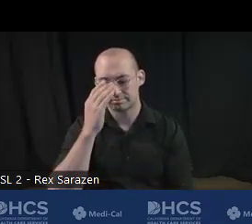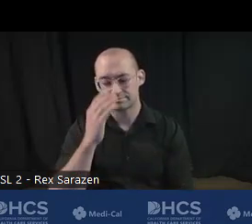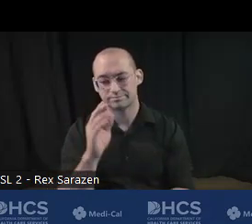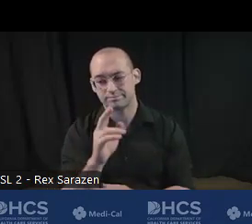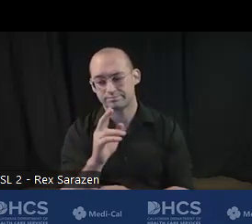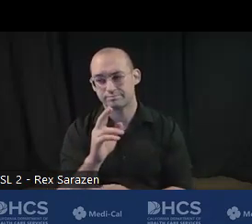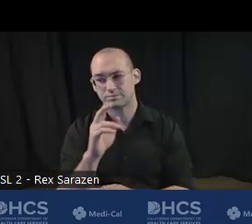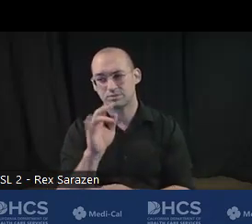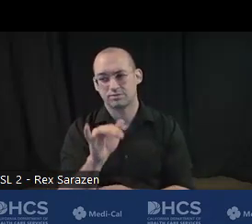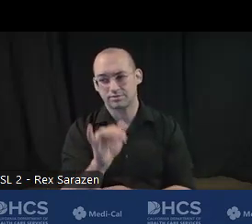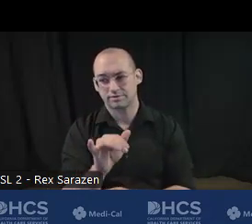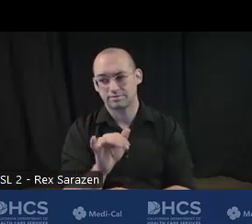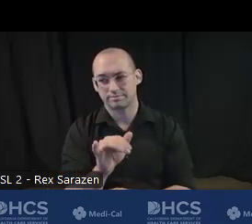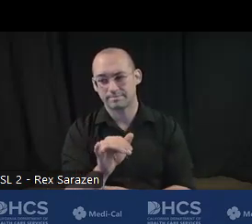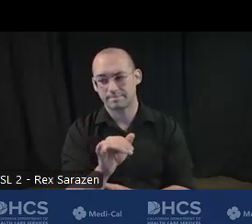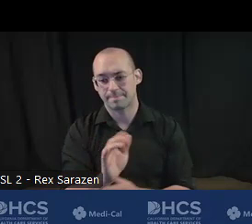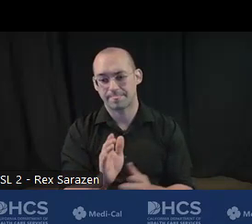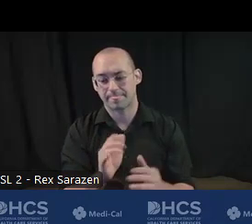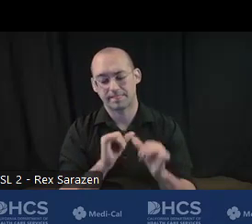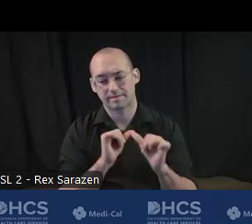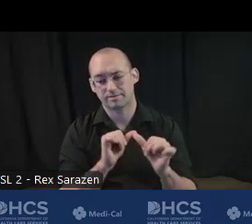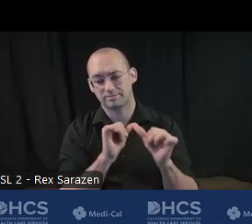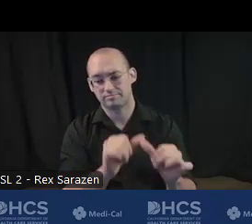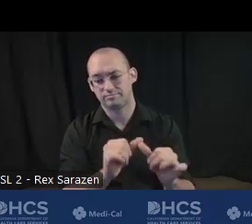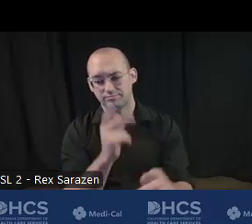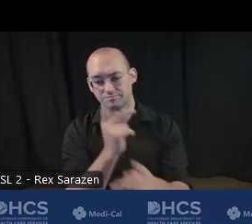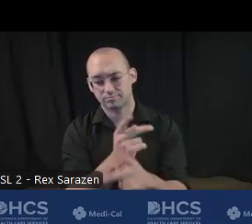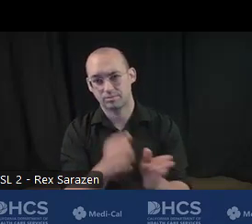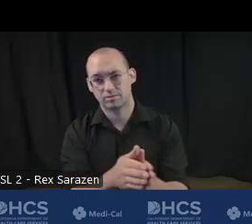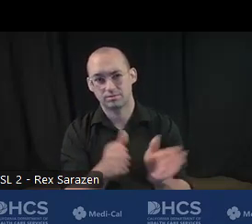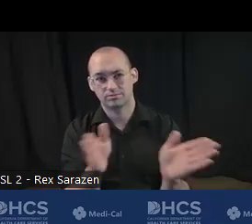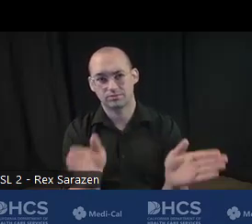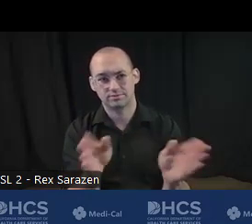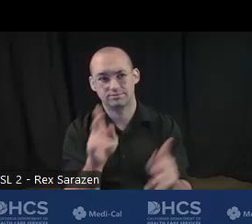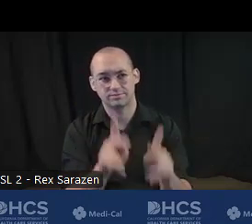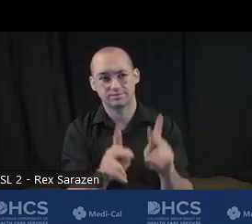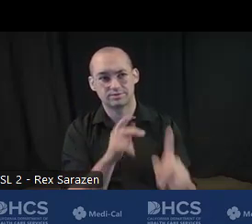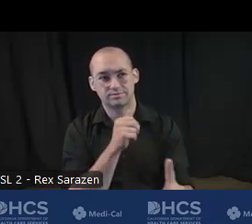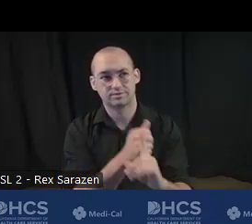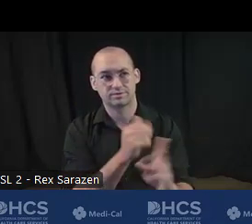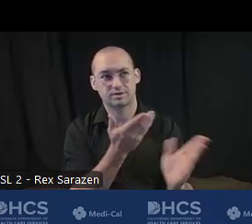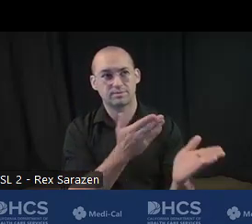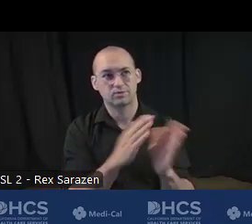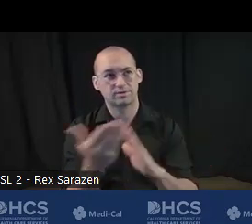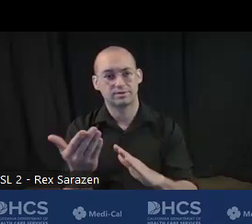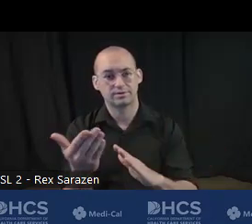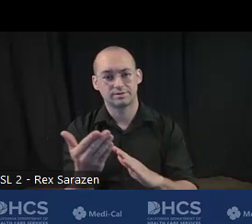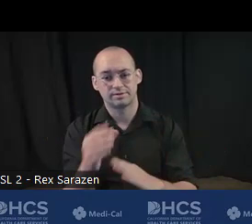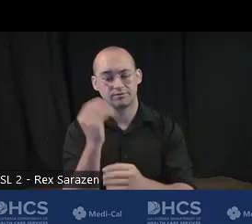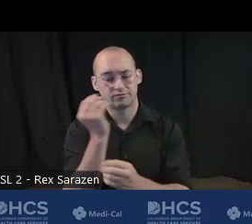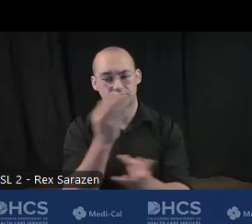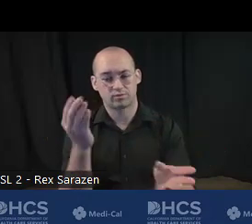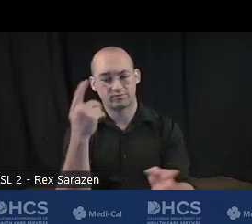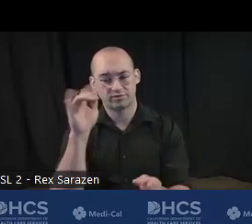so that we're continuing to keep the broader stakeholder community informed on this